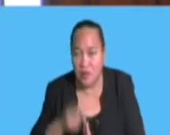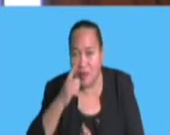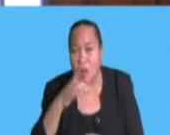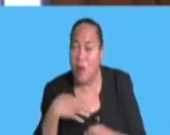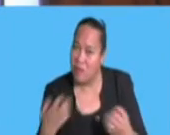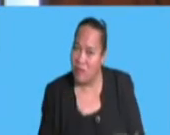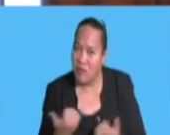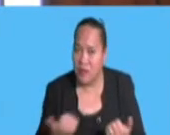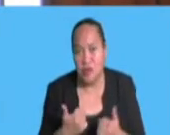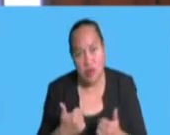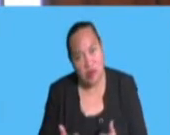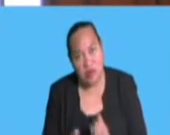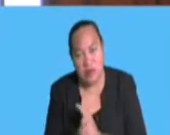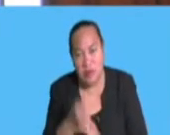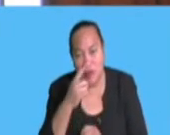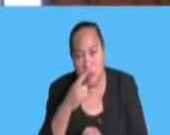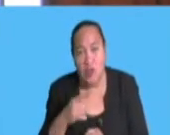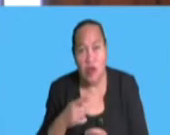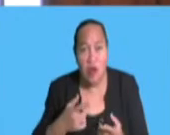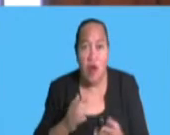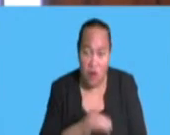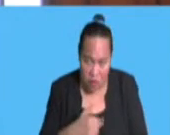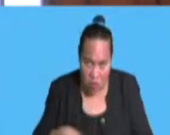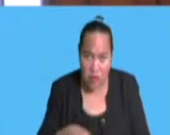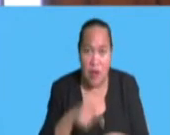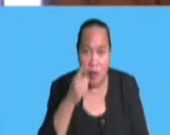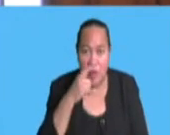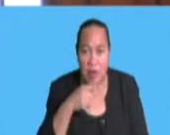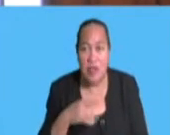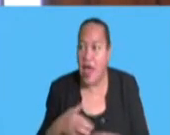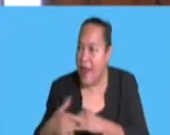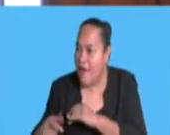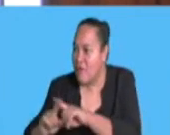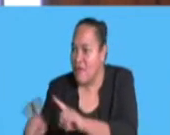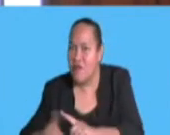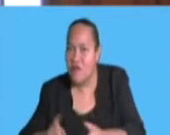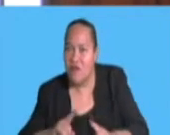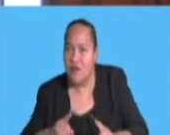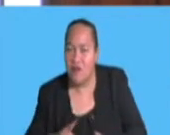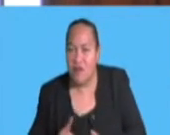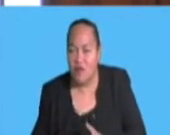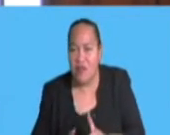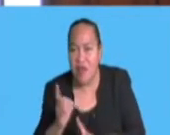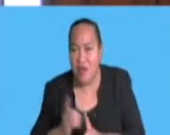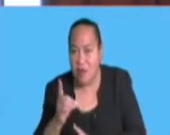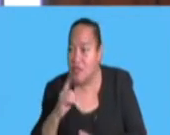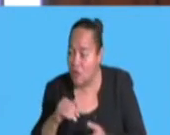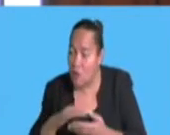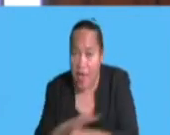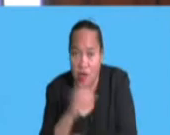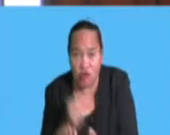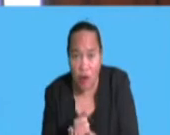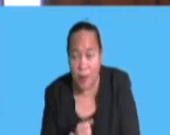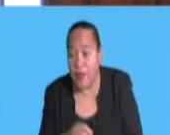Speaker, both local and also overseas, together with capital and the level of entrepreneurship via savvy developers in Fiji, to ensure